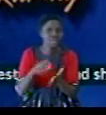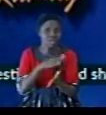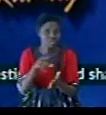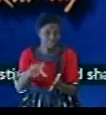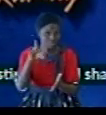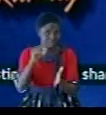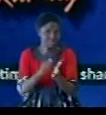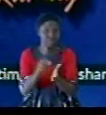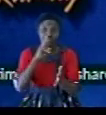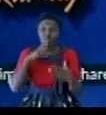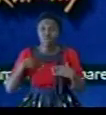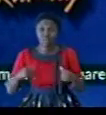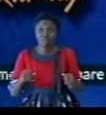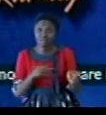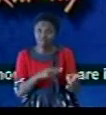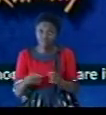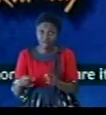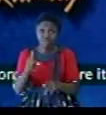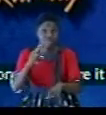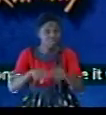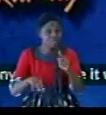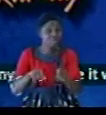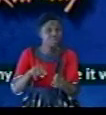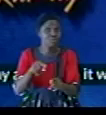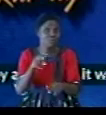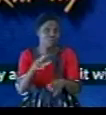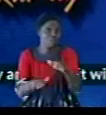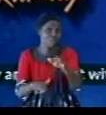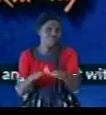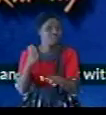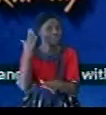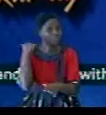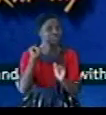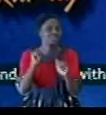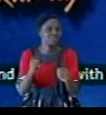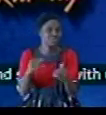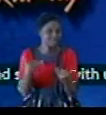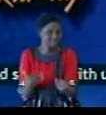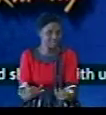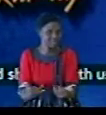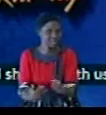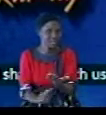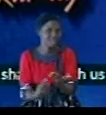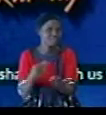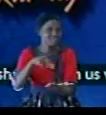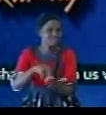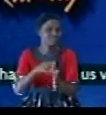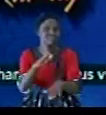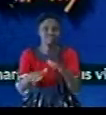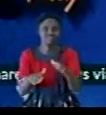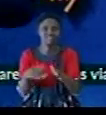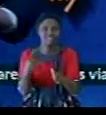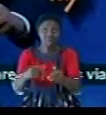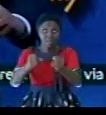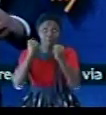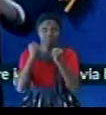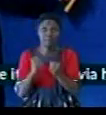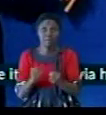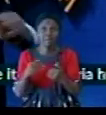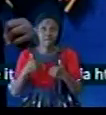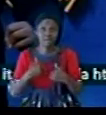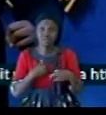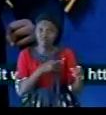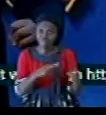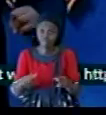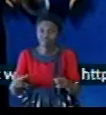before. You can rise up now and walk. The power has been released. All we got to do is to check. Check